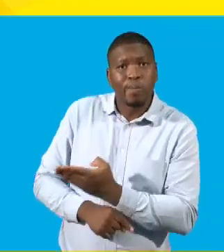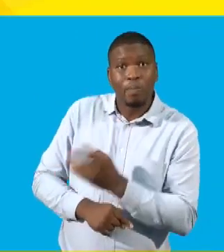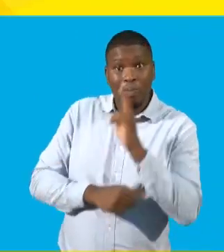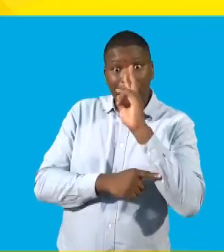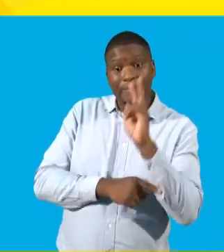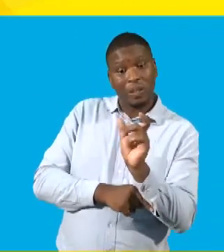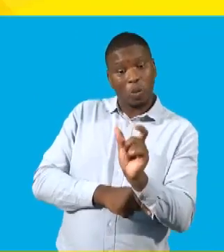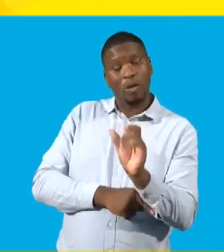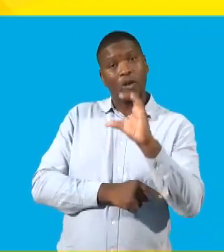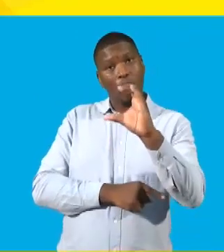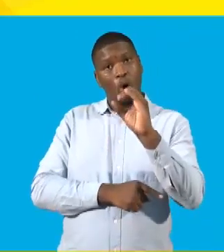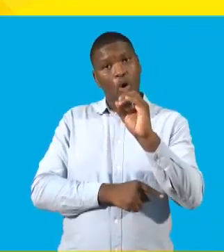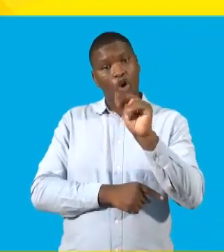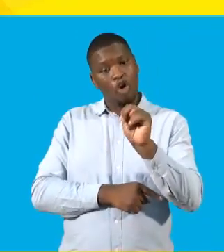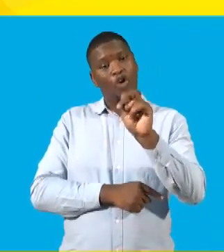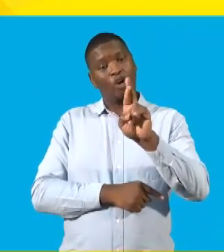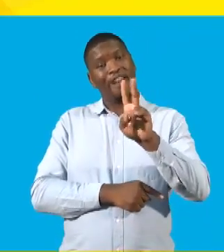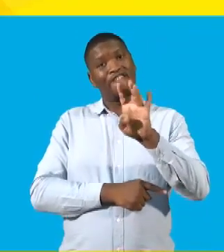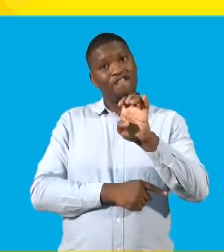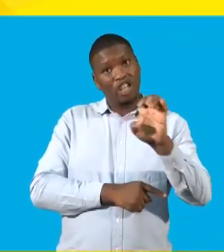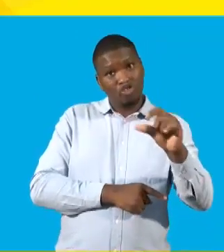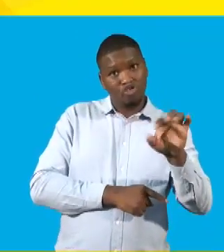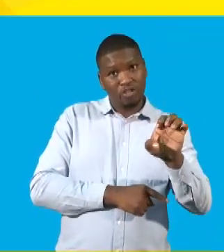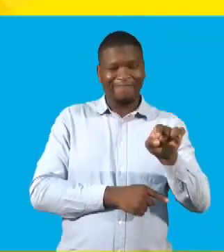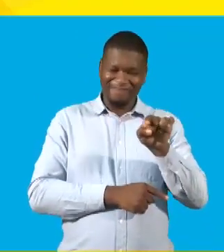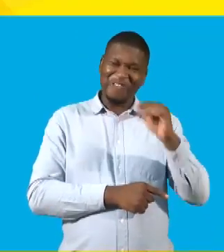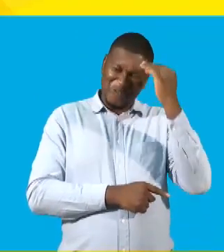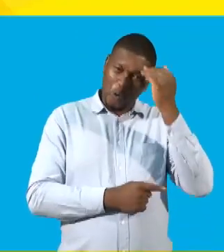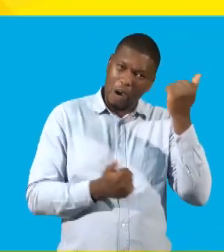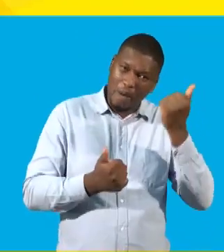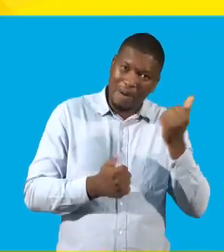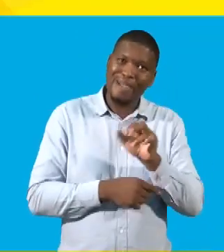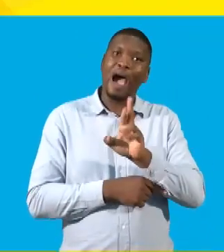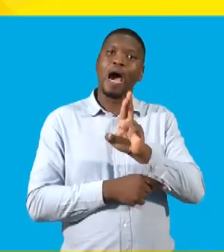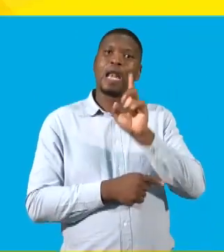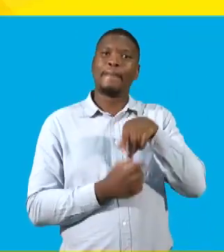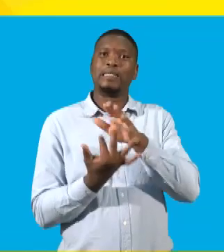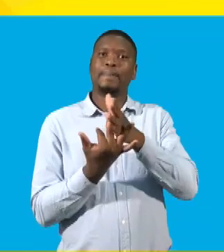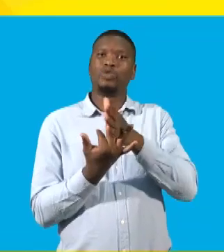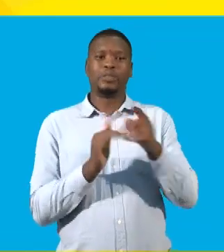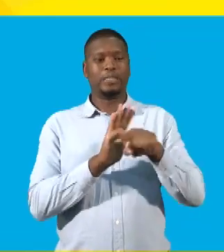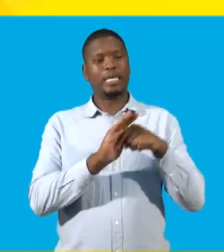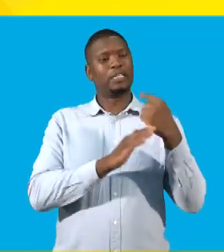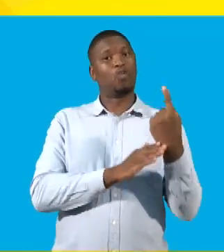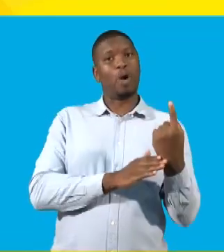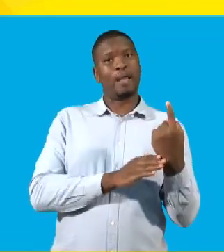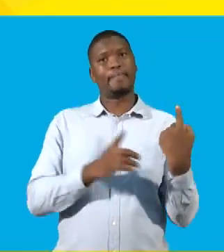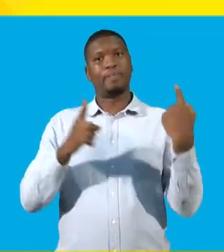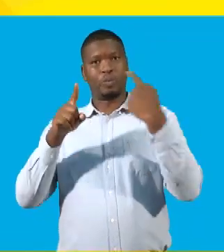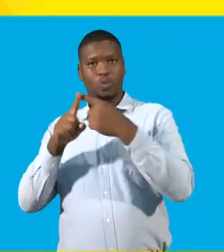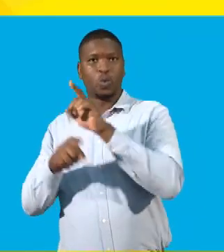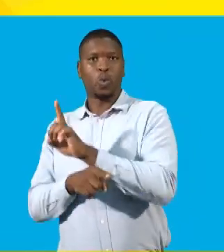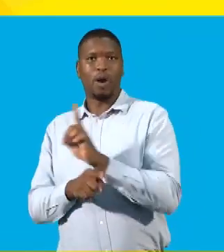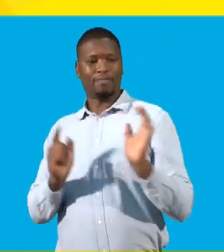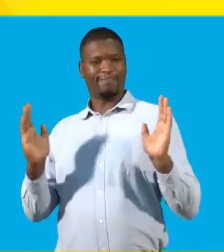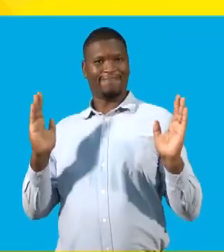word converge or convergent or converging, we know that our R must be between -1 and 1. Go